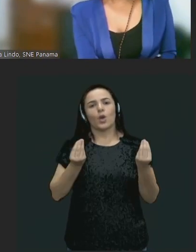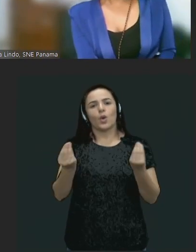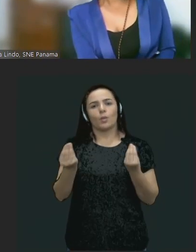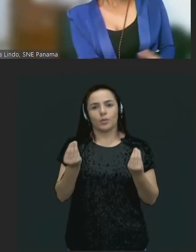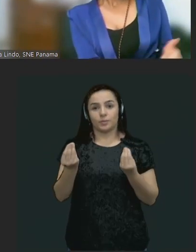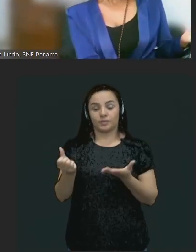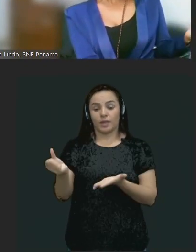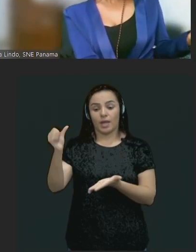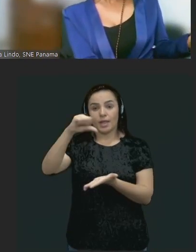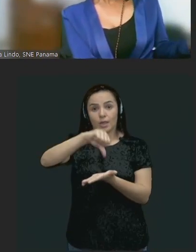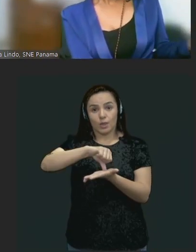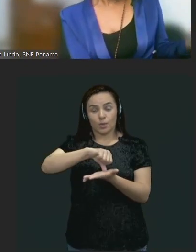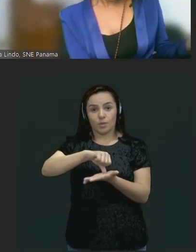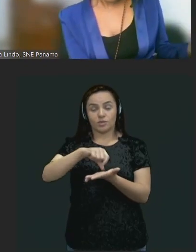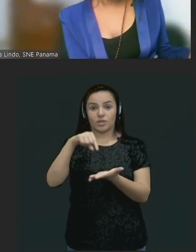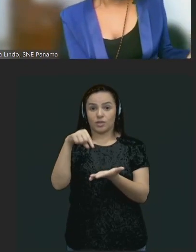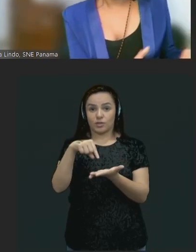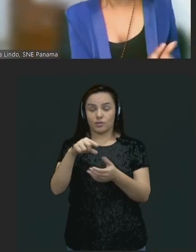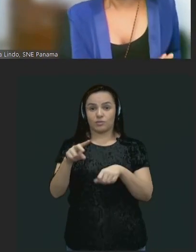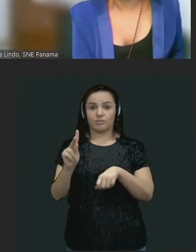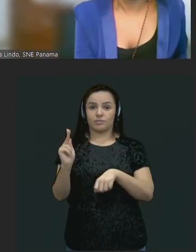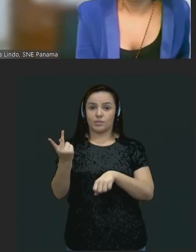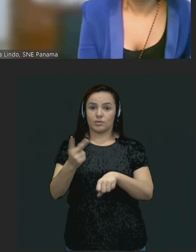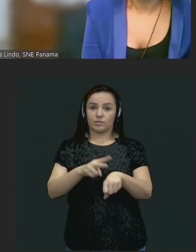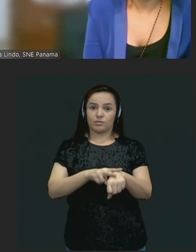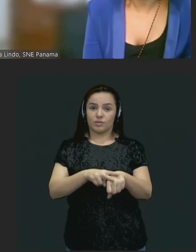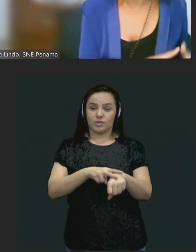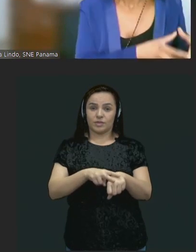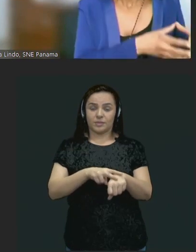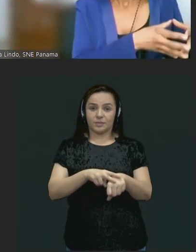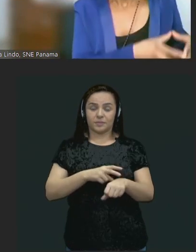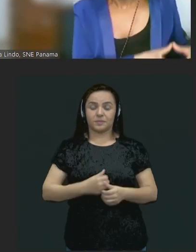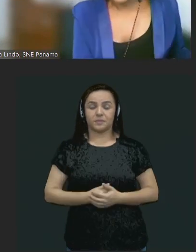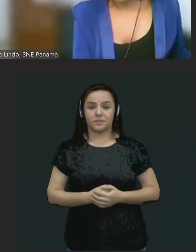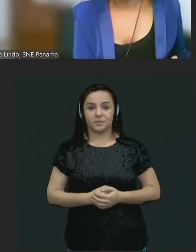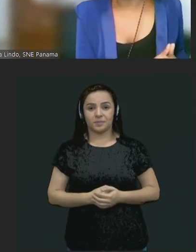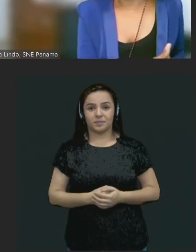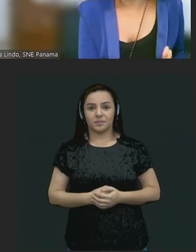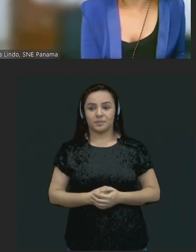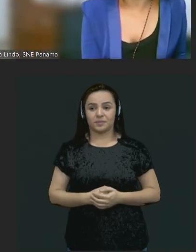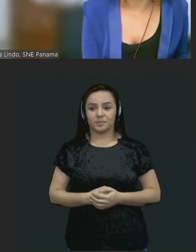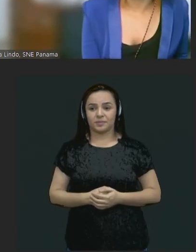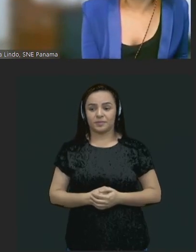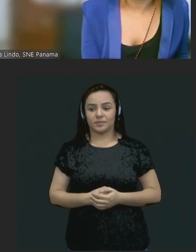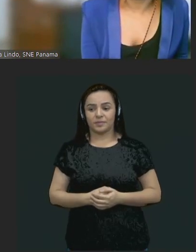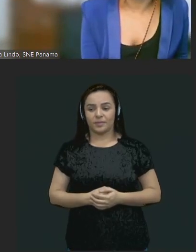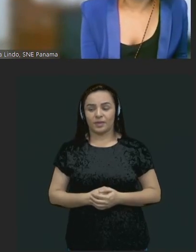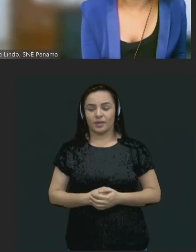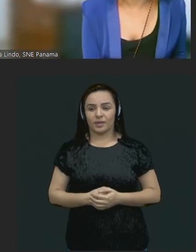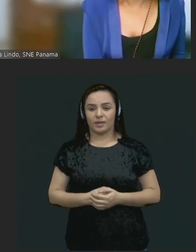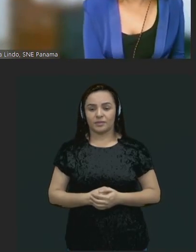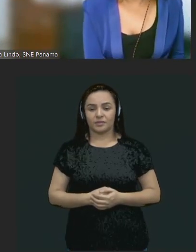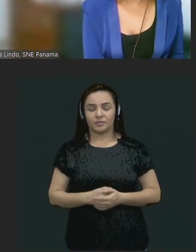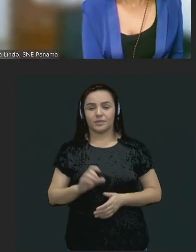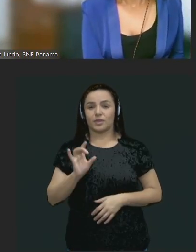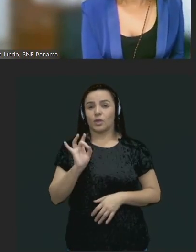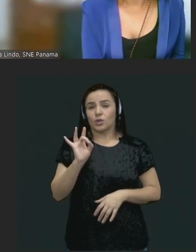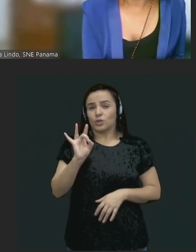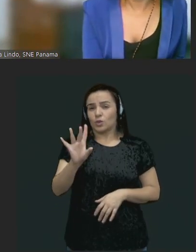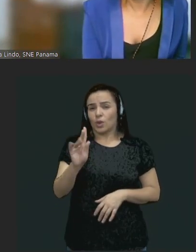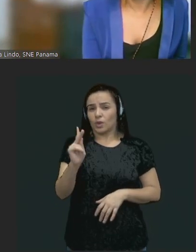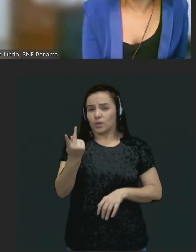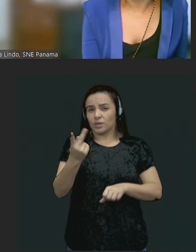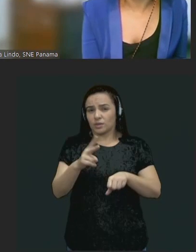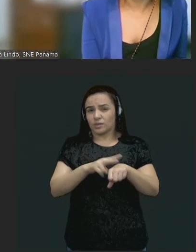green hydrogen in our locations. And green hydrogen won't be only used within